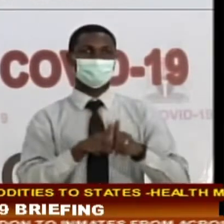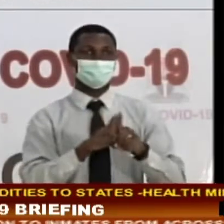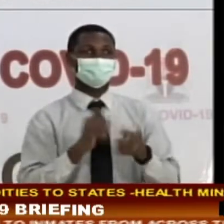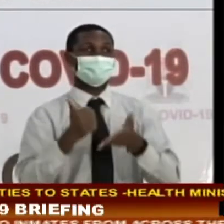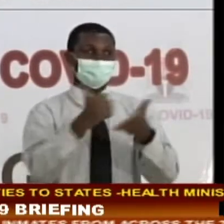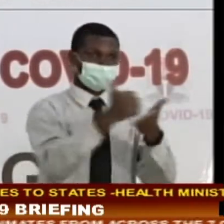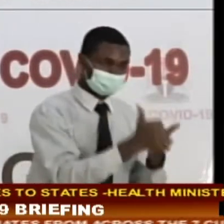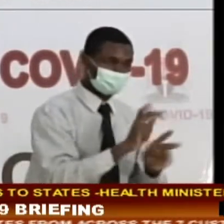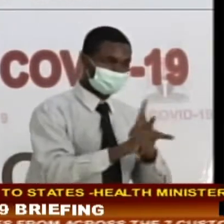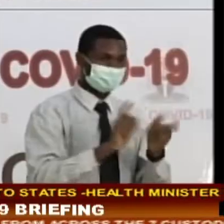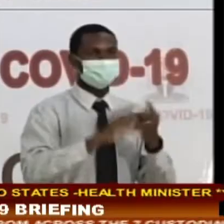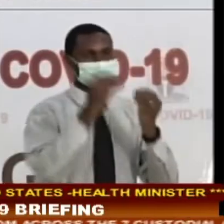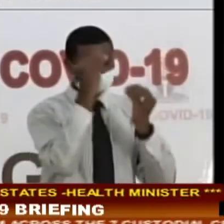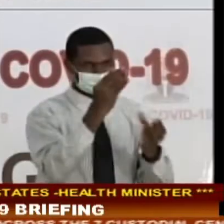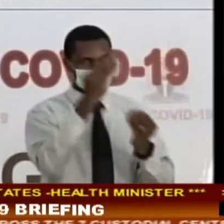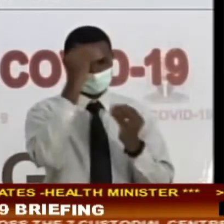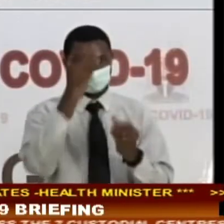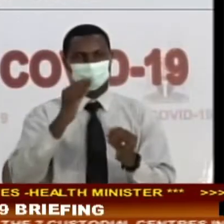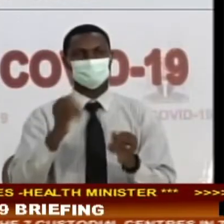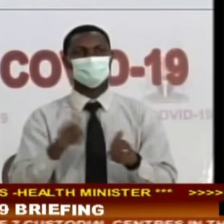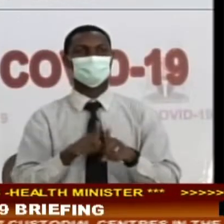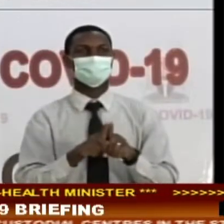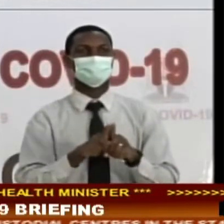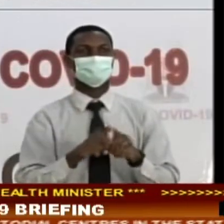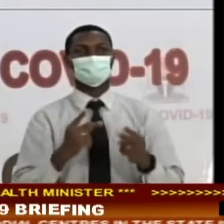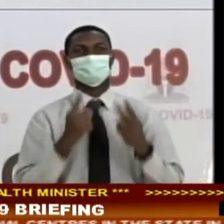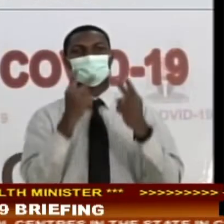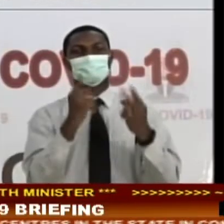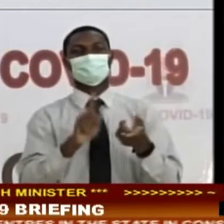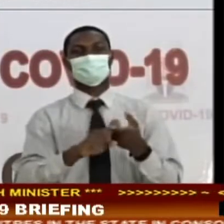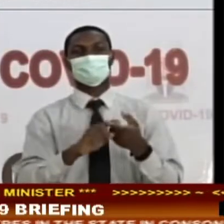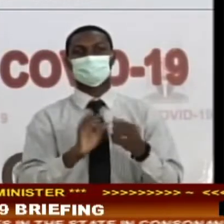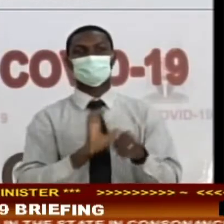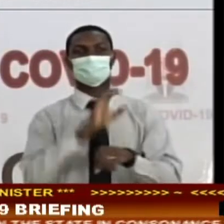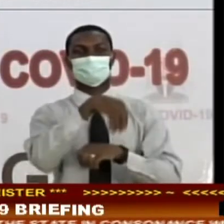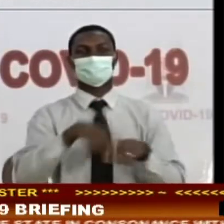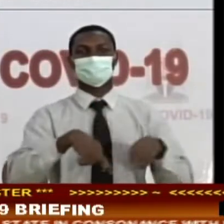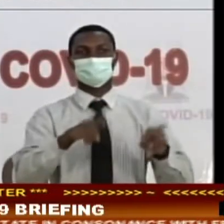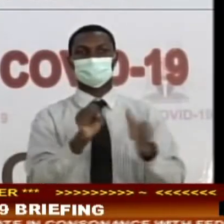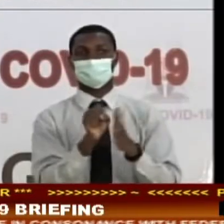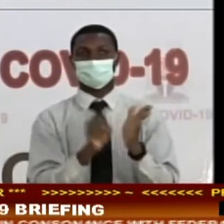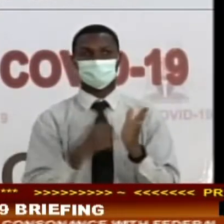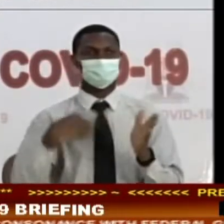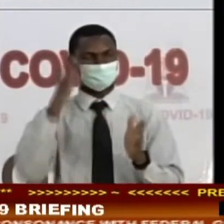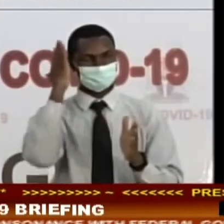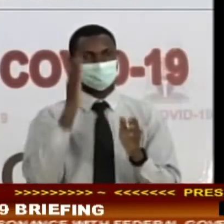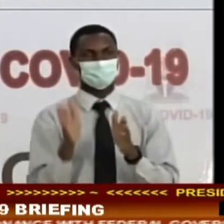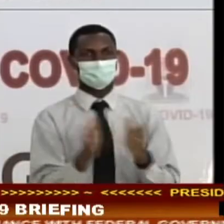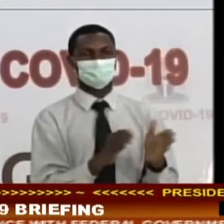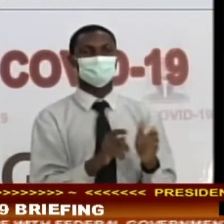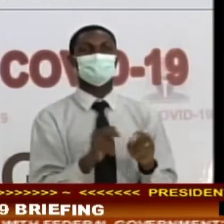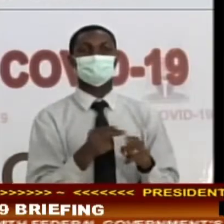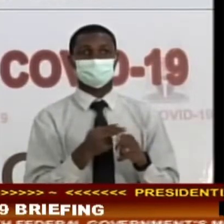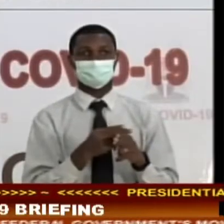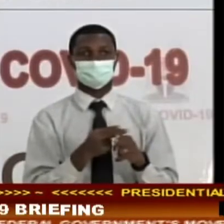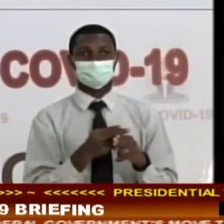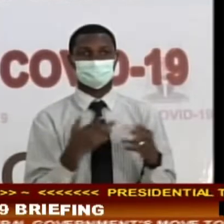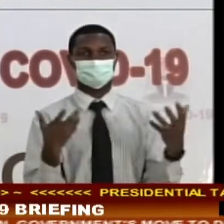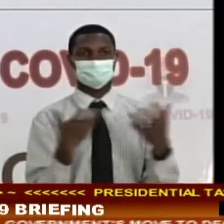advisories the visit to Cross River State will be scheduled as soon as we can arrange the transport